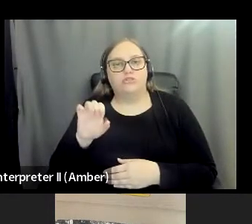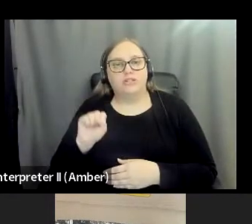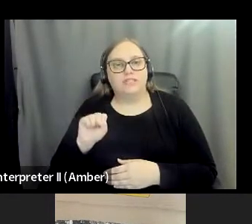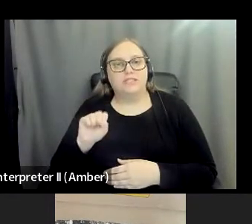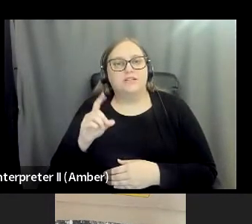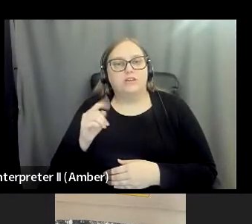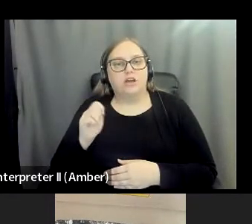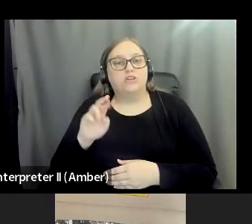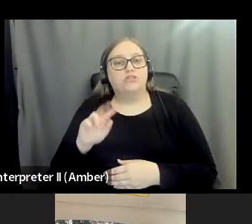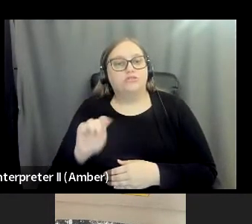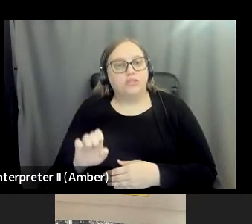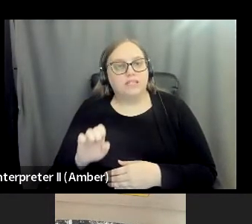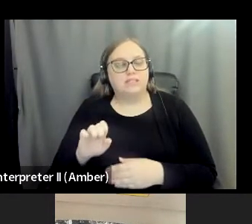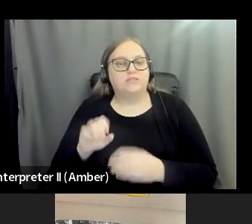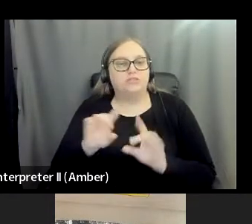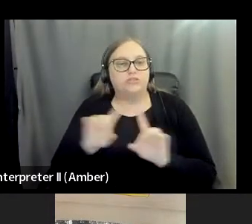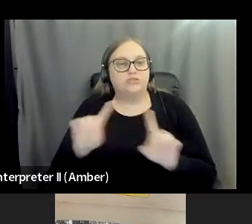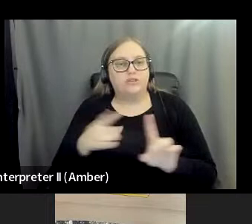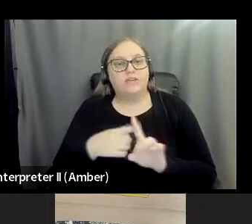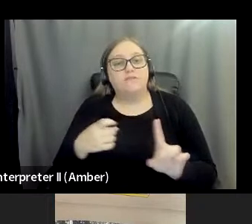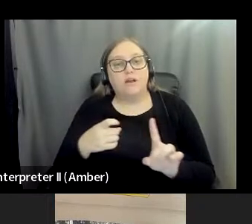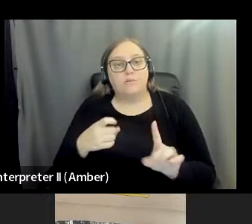Harvard University.